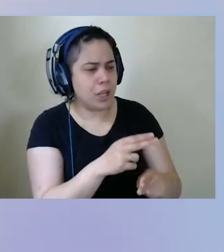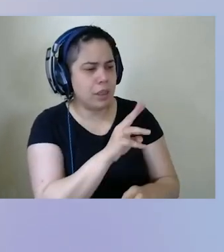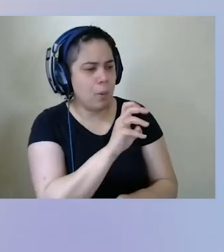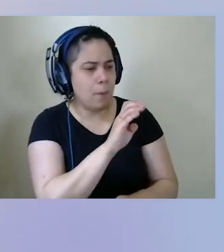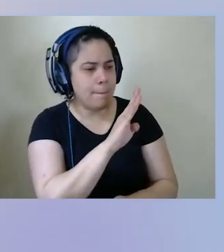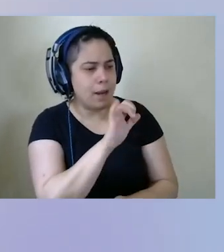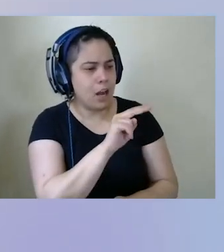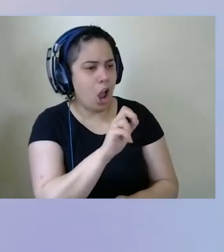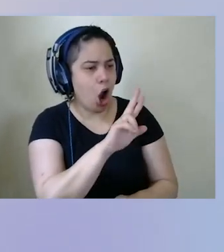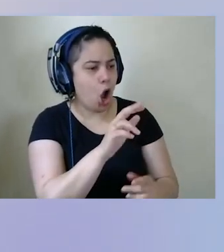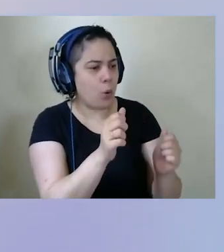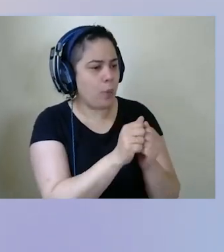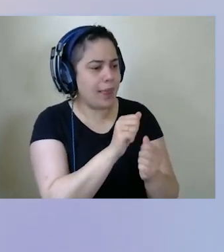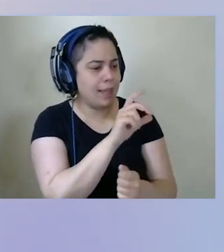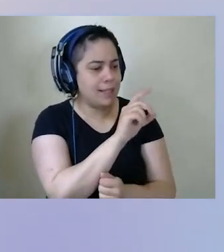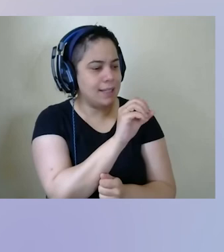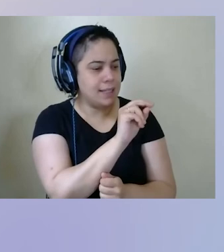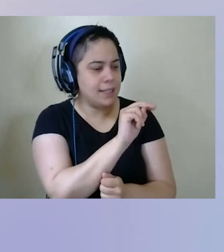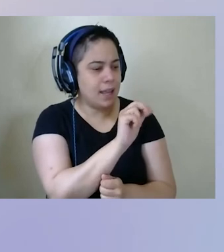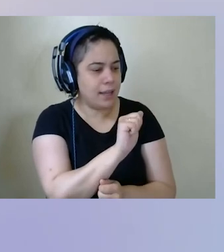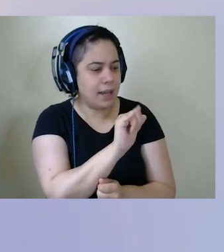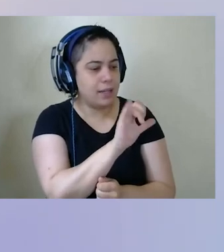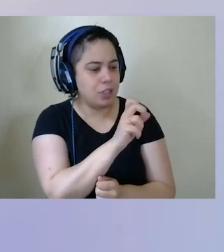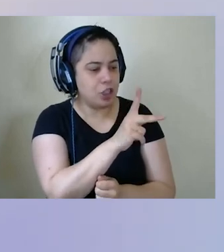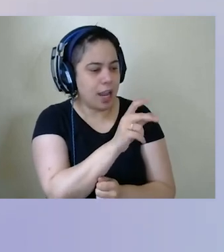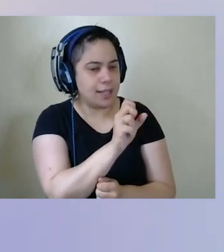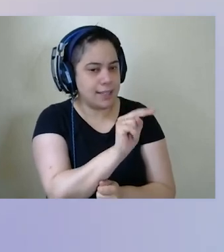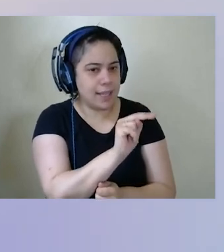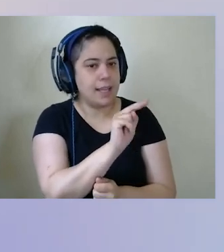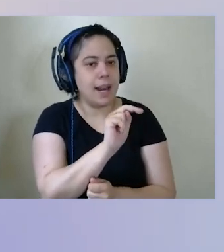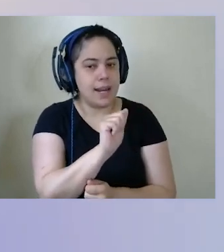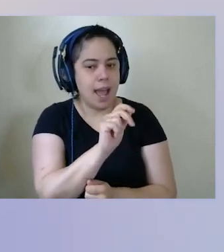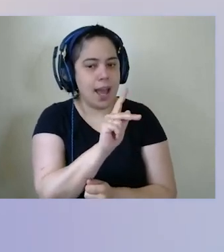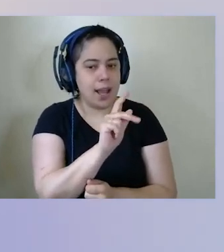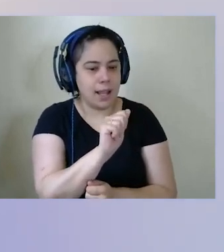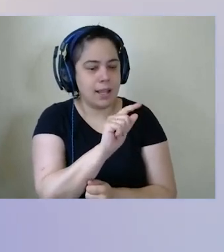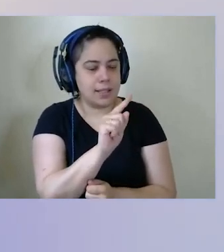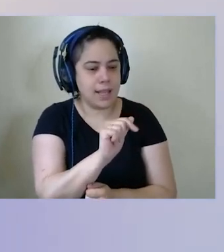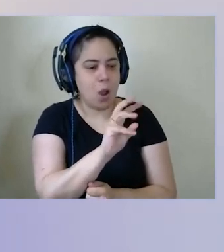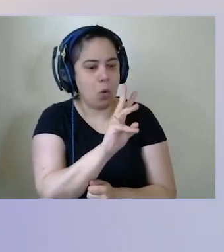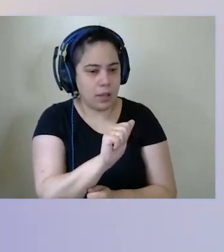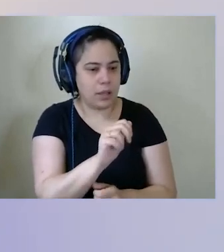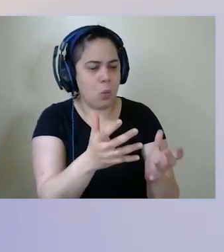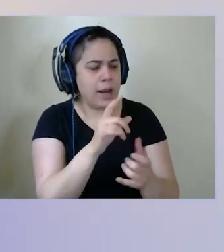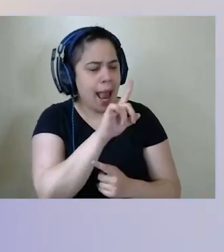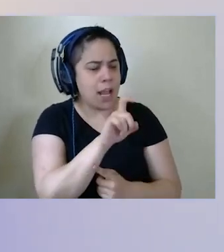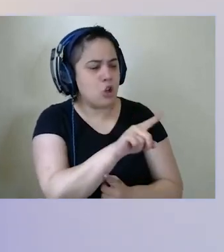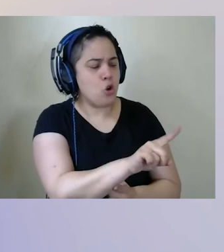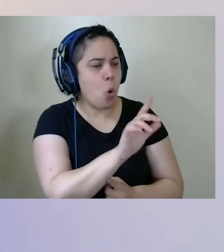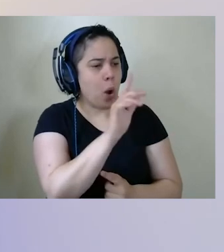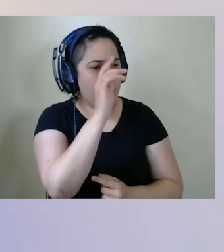with Donna Jackson Nakazawa, because I wanted to ask you about your thoughts about the